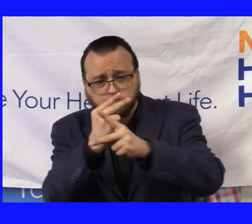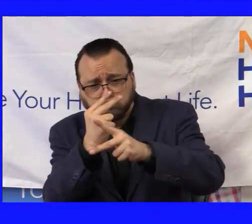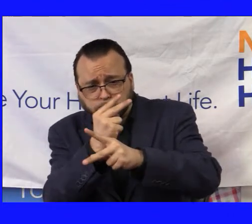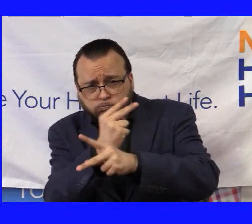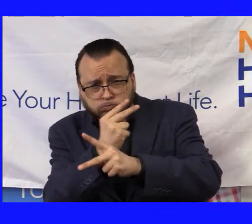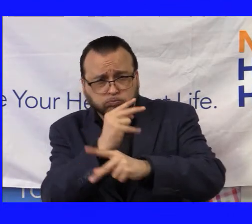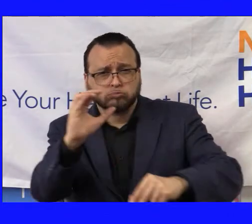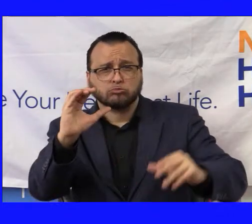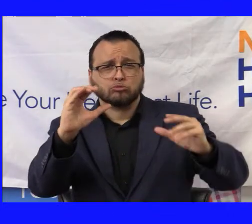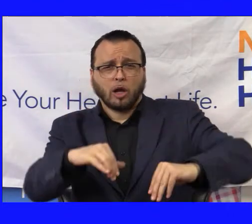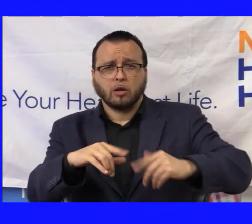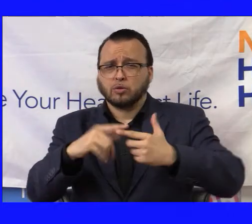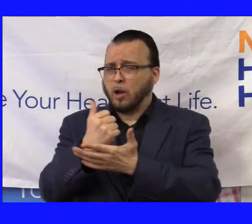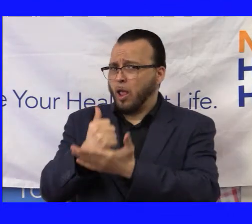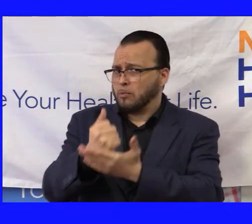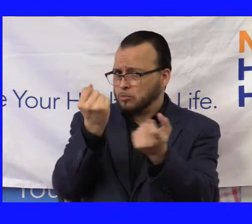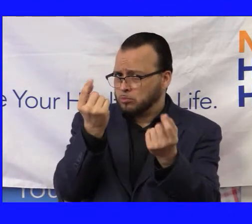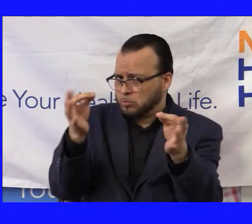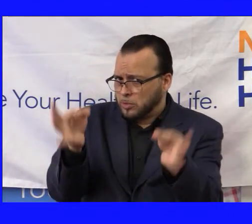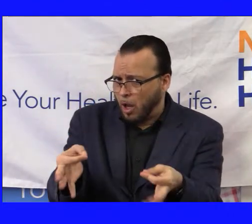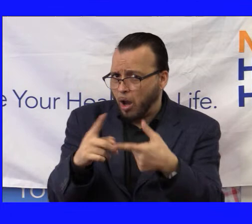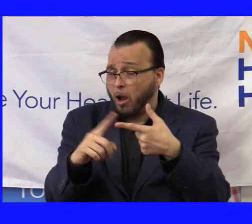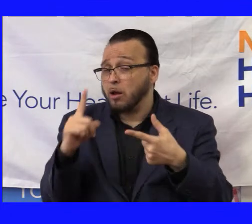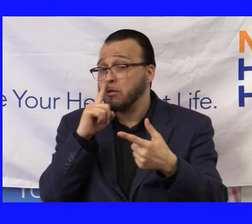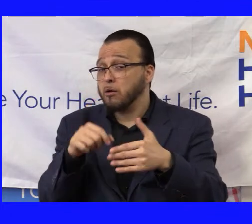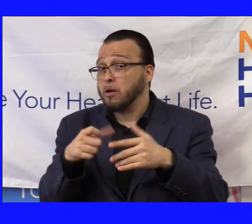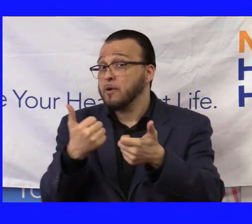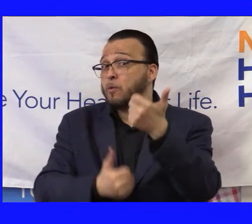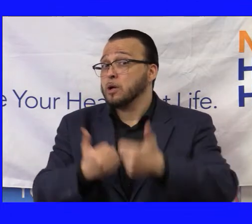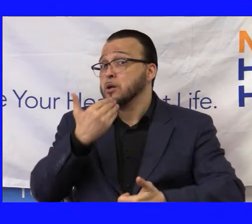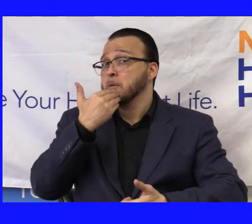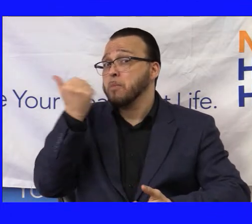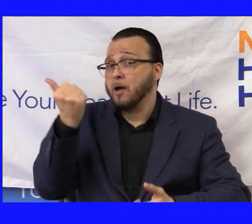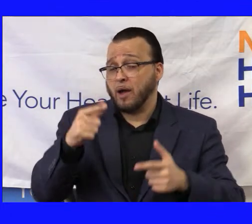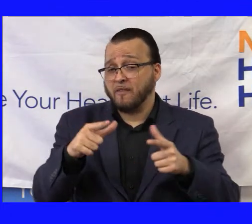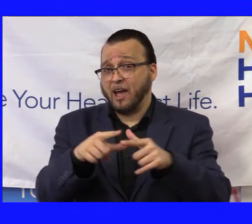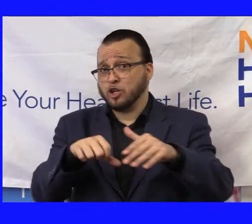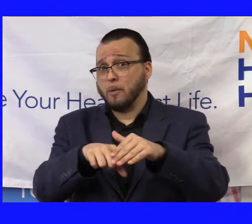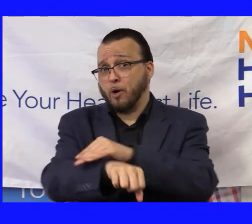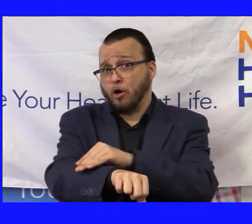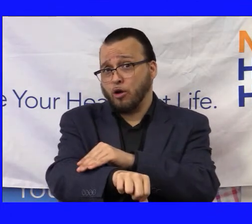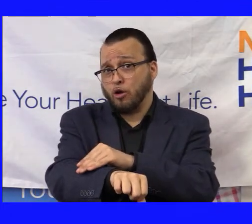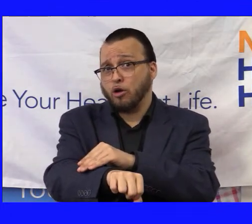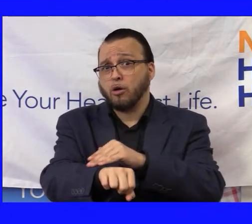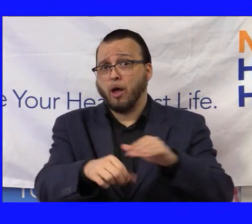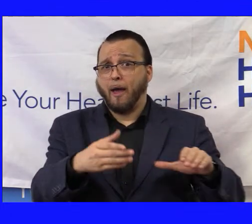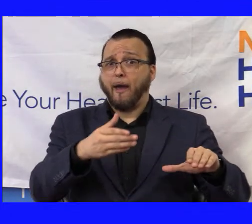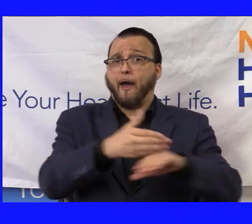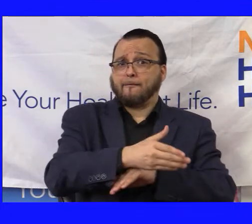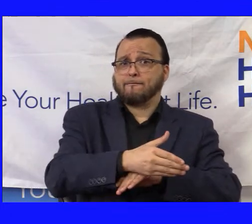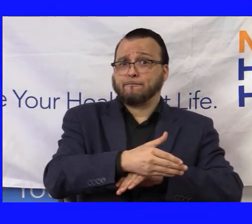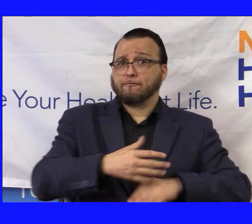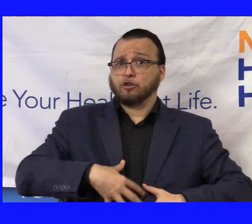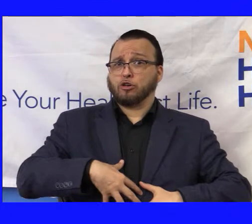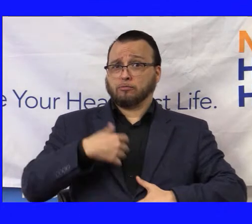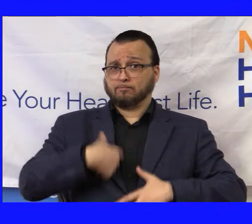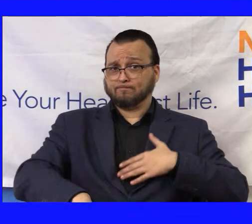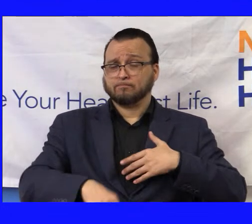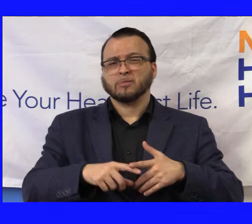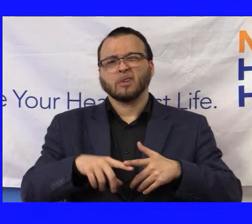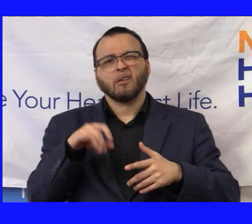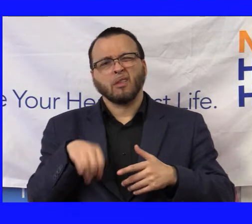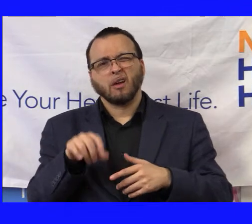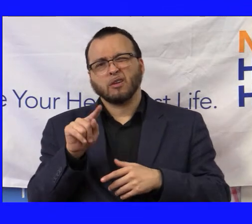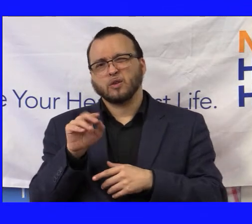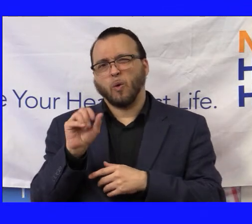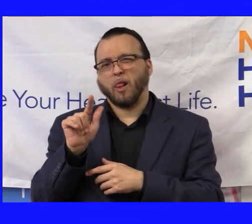a patient's decision on whether to pursue a vaginal birth after an earlier C-section, also known as a TOLAC or a trial of labor after